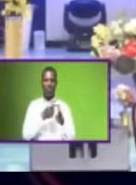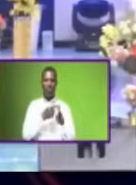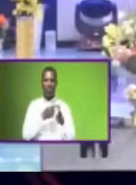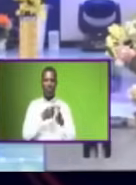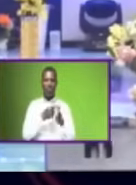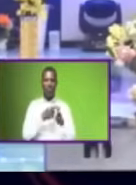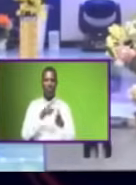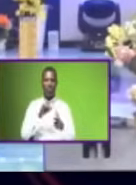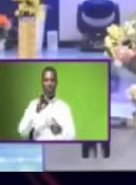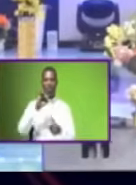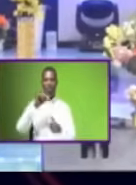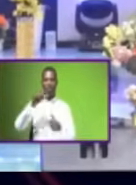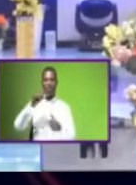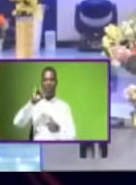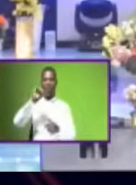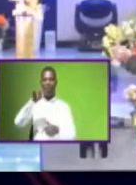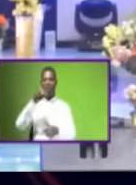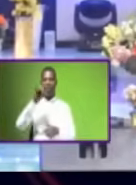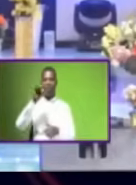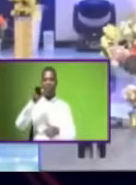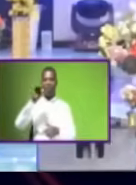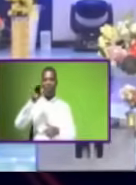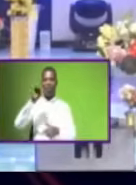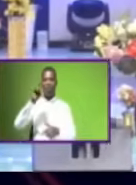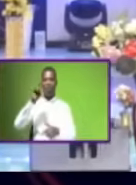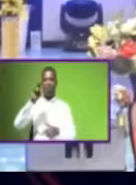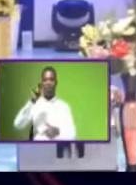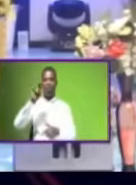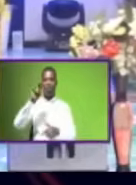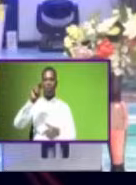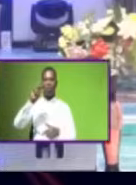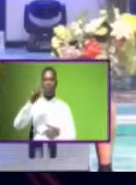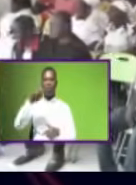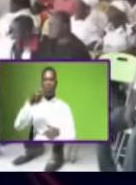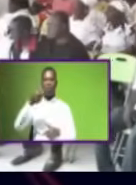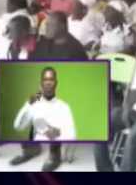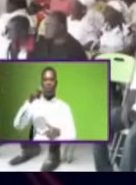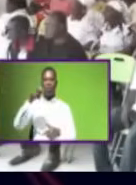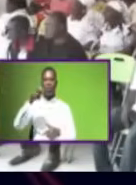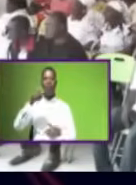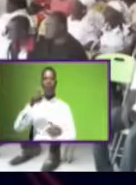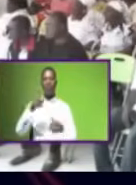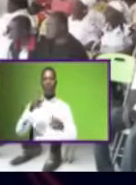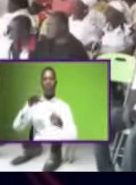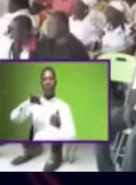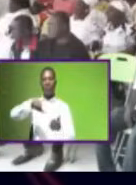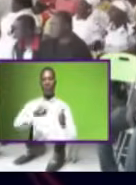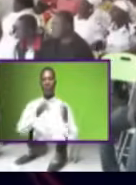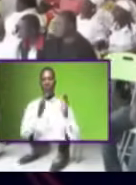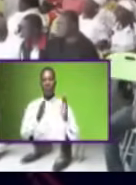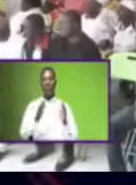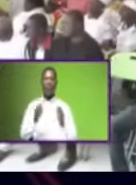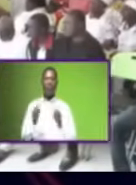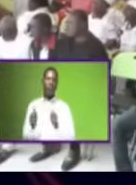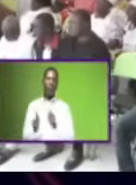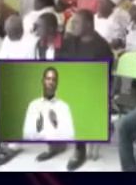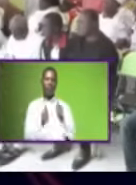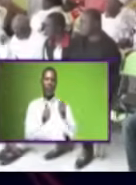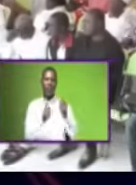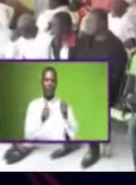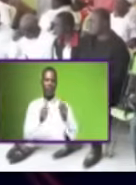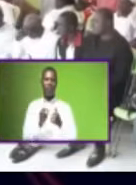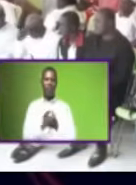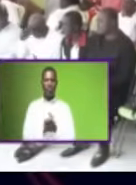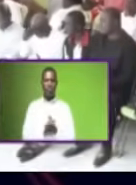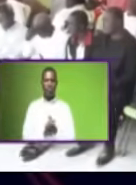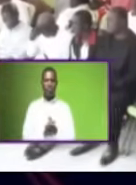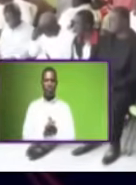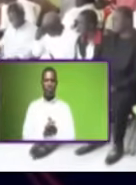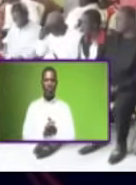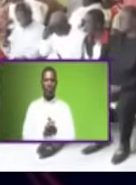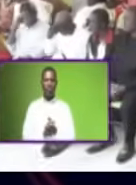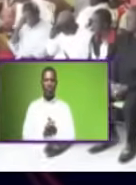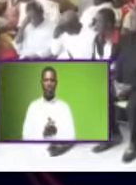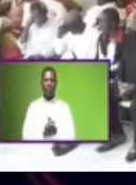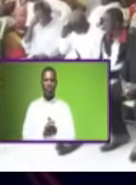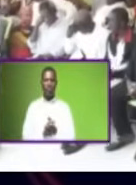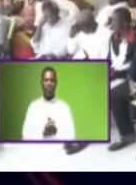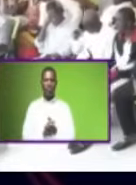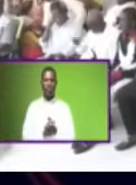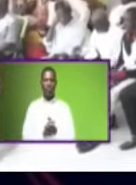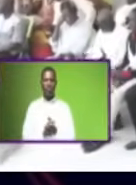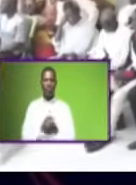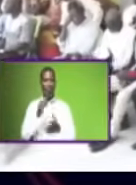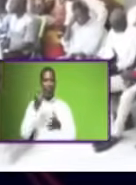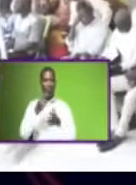John the Baptist, actually, the first one has got to do with the followers of John the Baptist. Dear John,